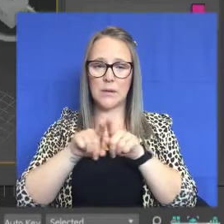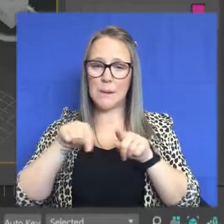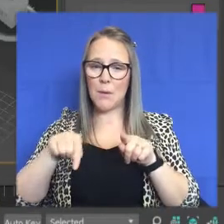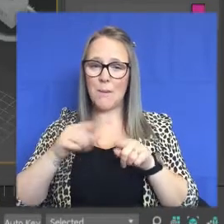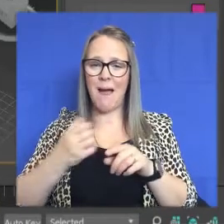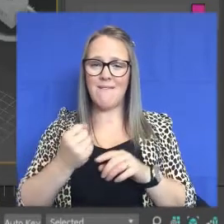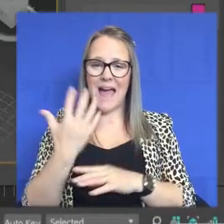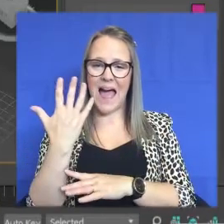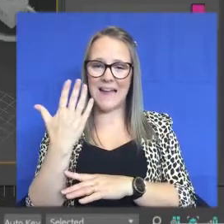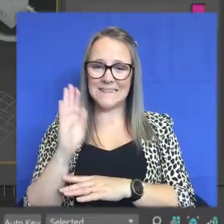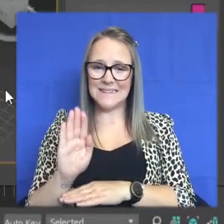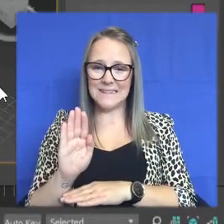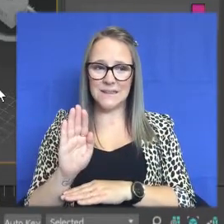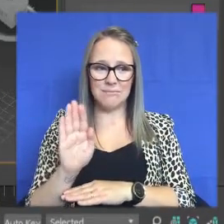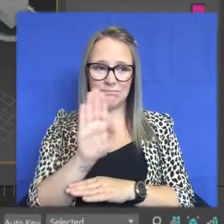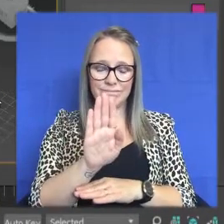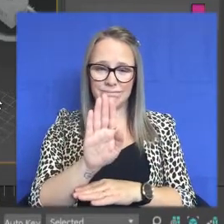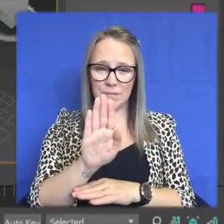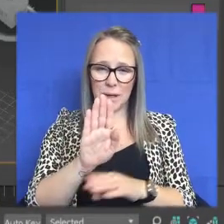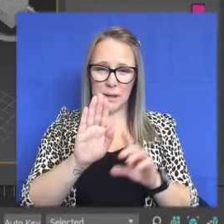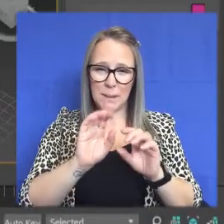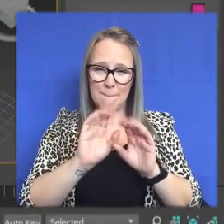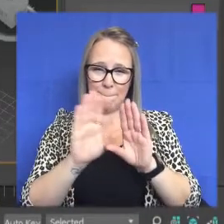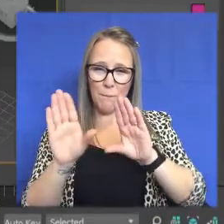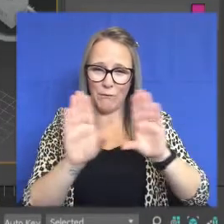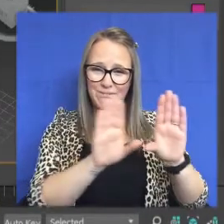hand icon for pan